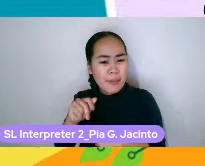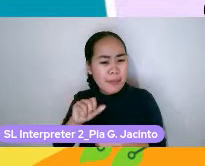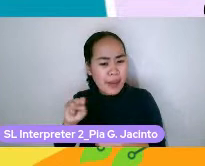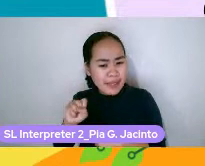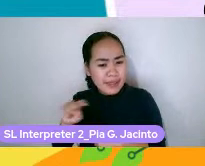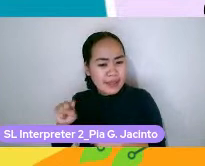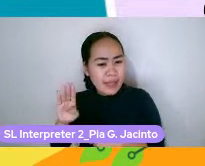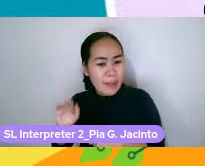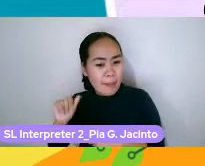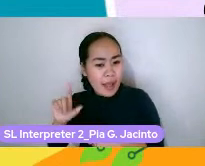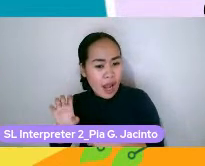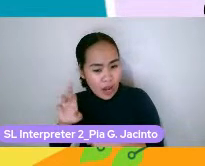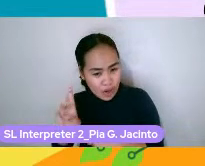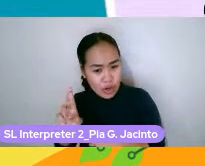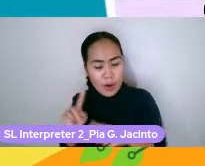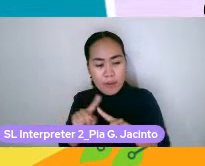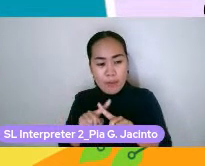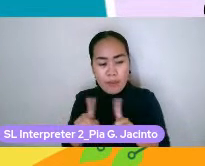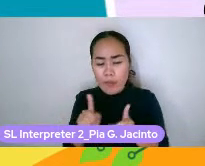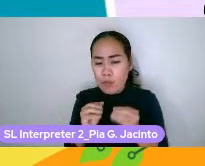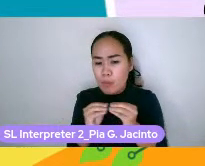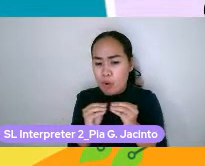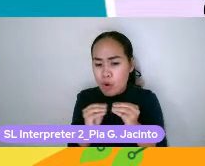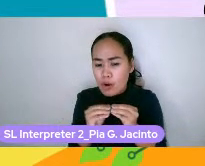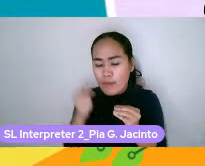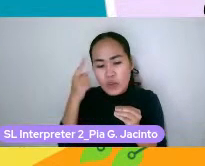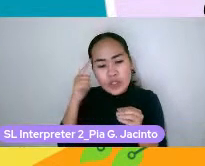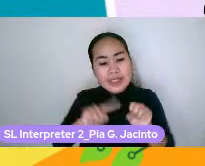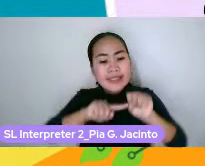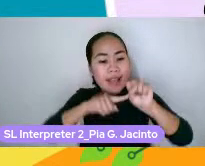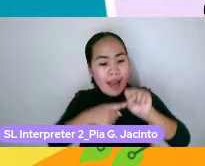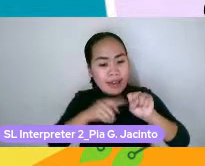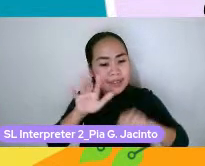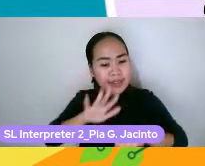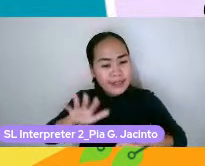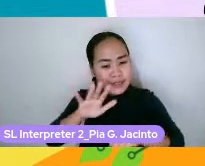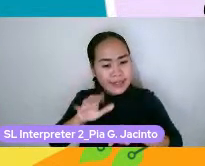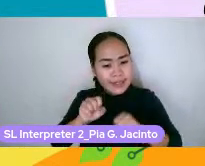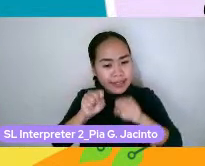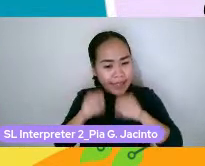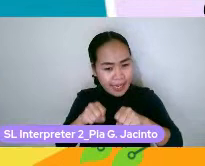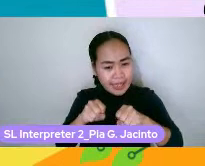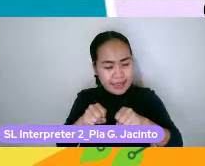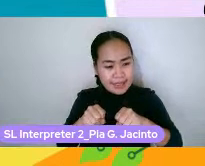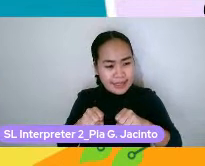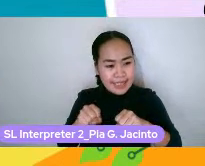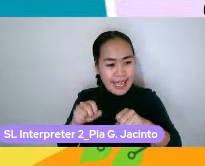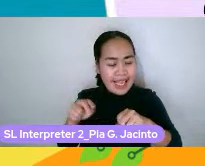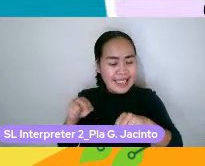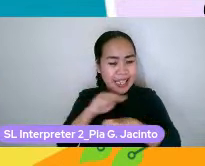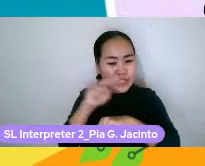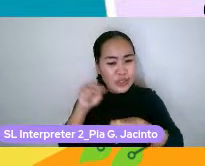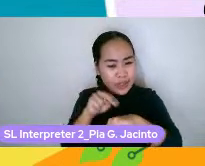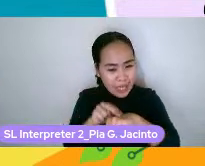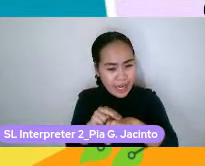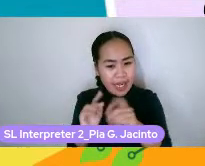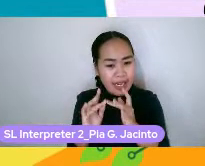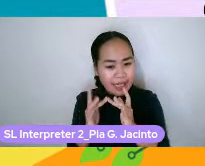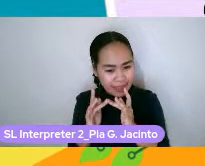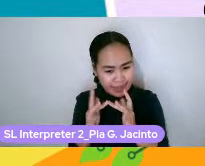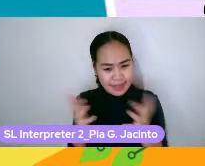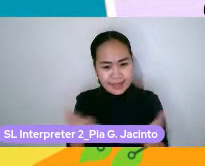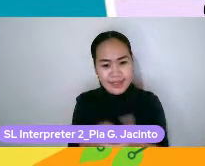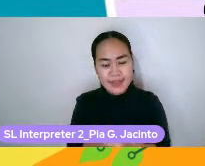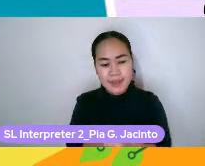this will be the start of looping the whole country through the national broadband. Okay. Ms. Kat and